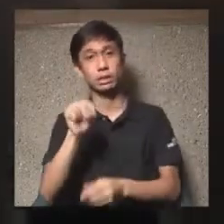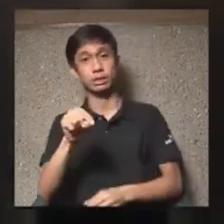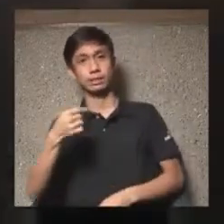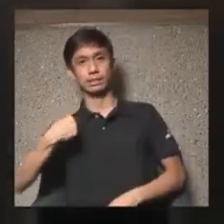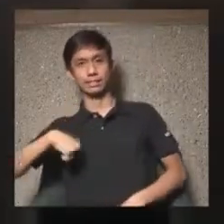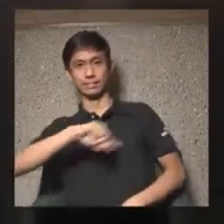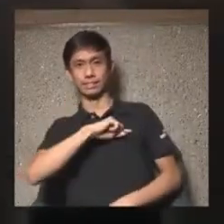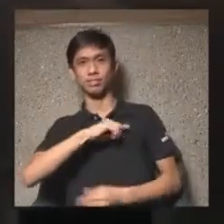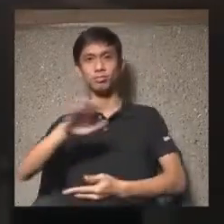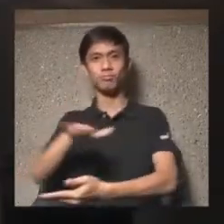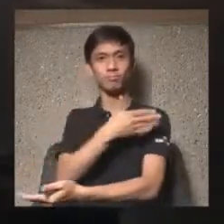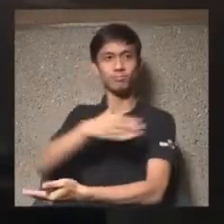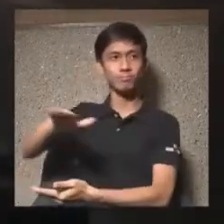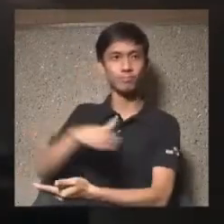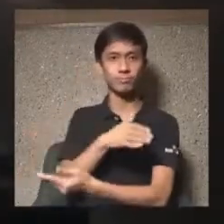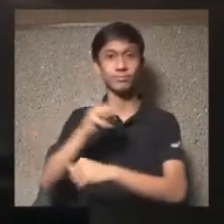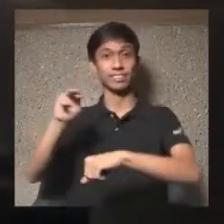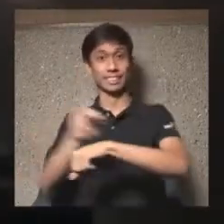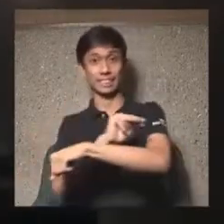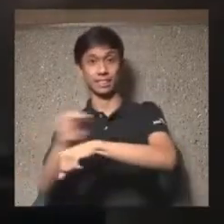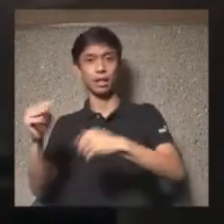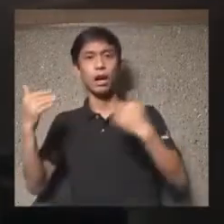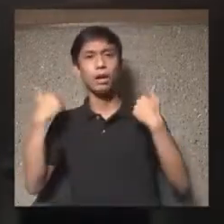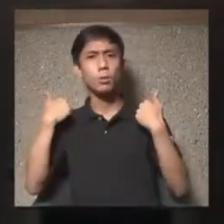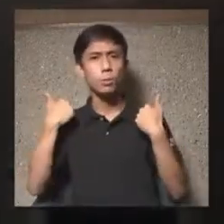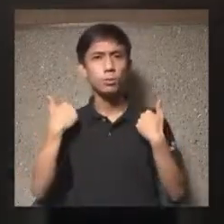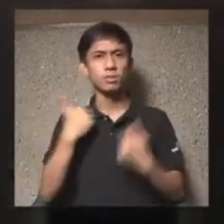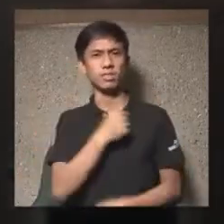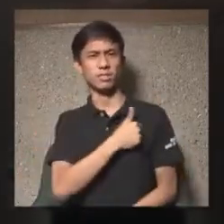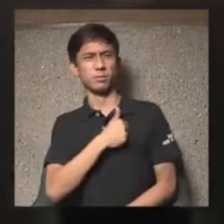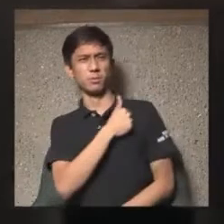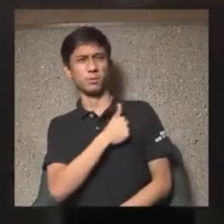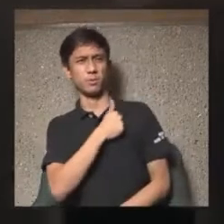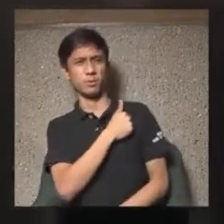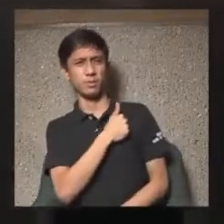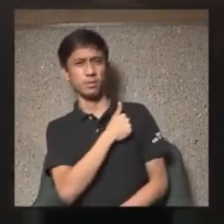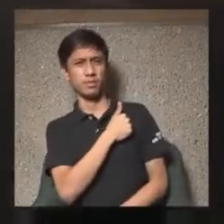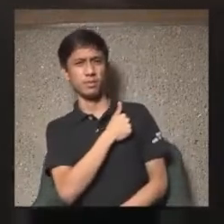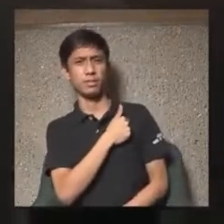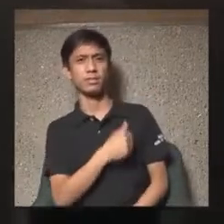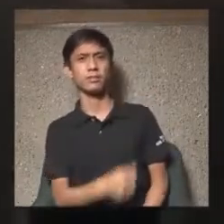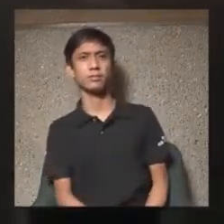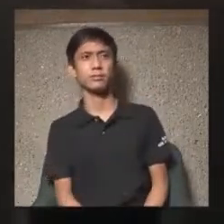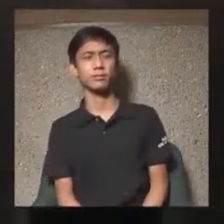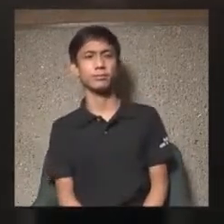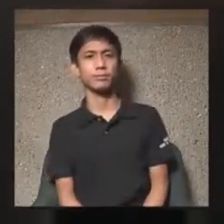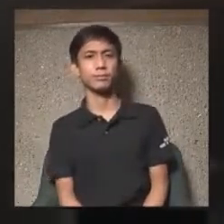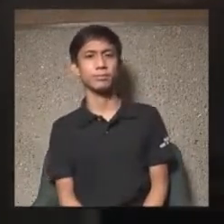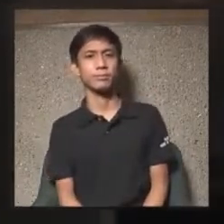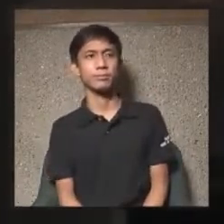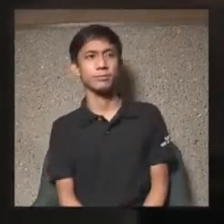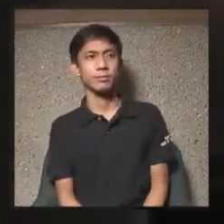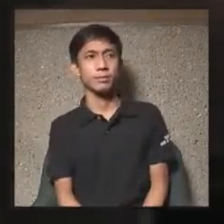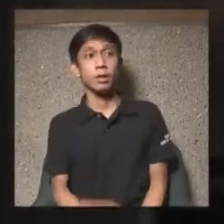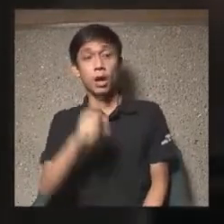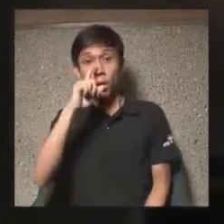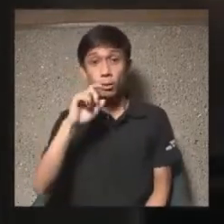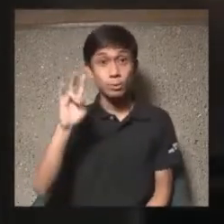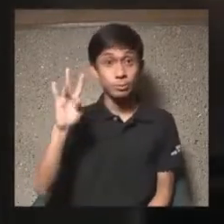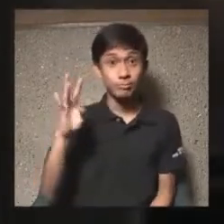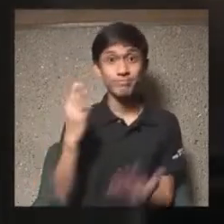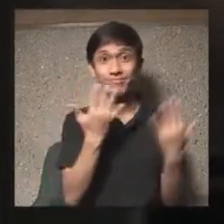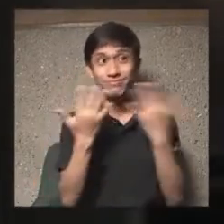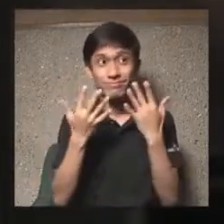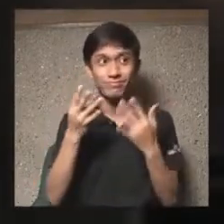her. And a few days before my birthday, my 17th birthday, I said, can we meet in the Pink